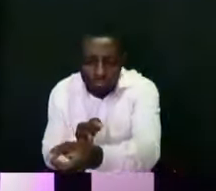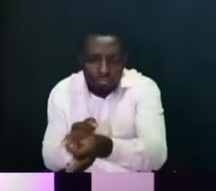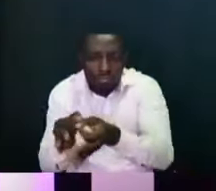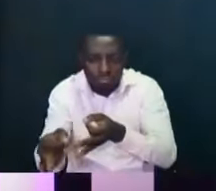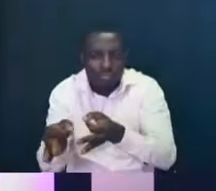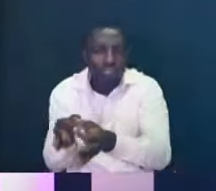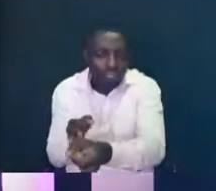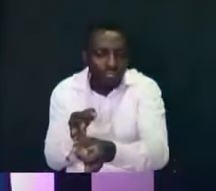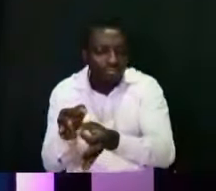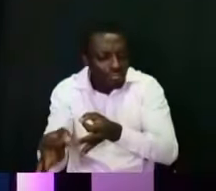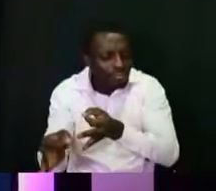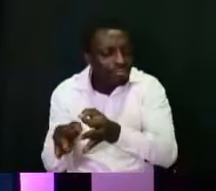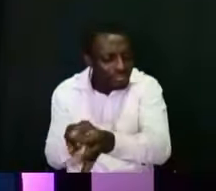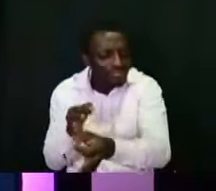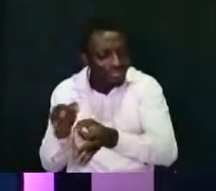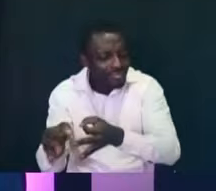Reasoning mean appealing.